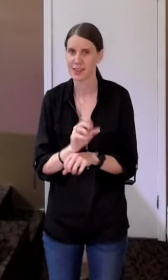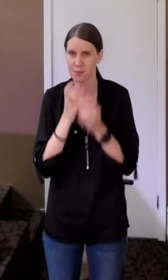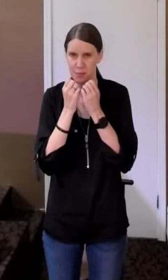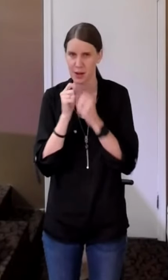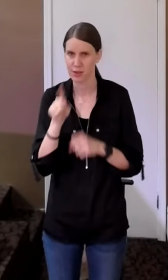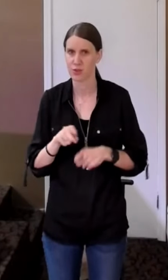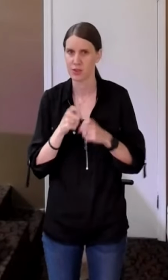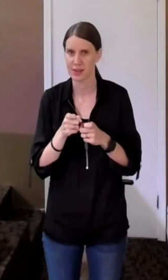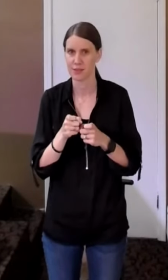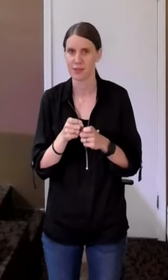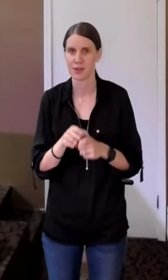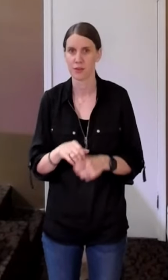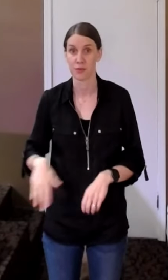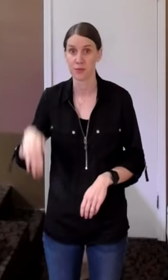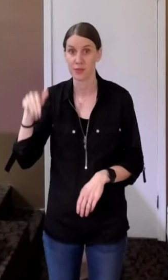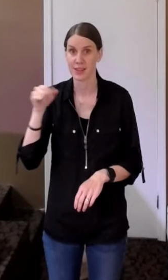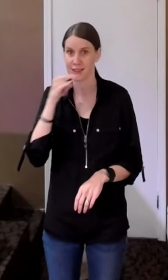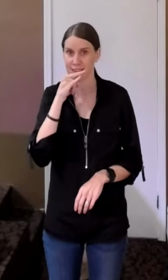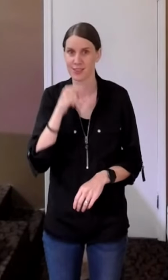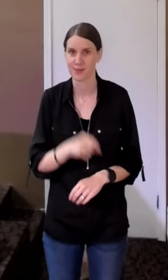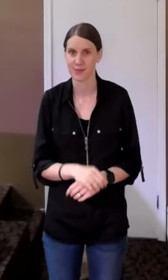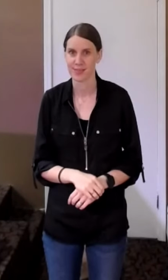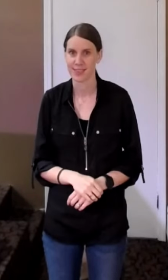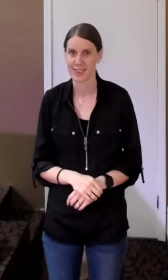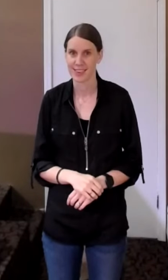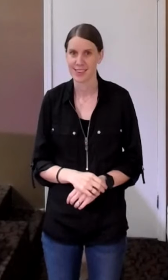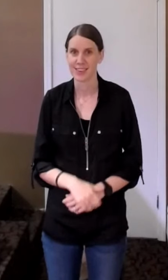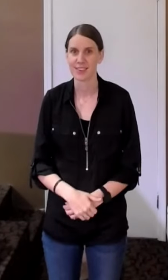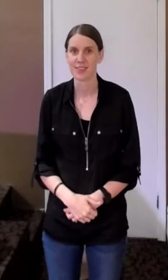children, or currently are.